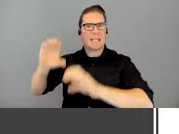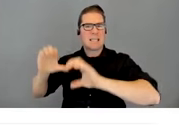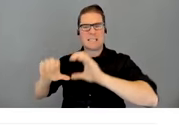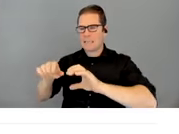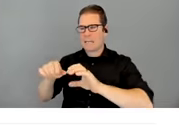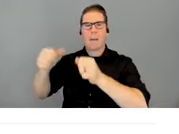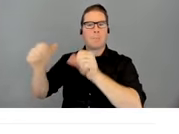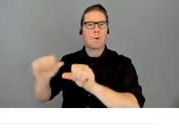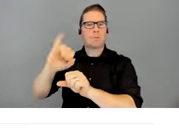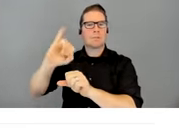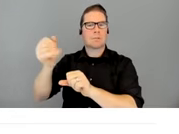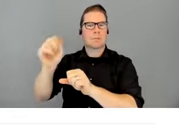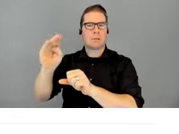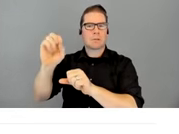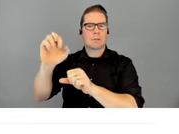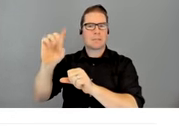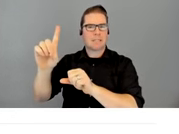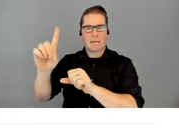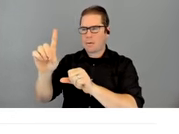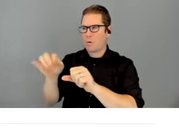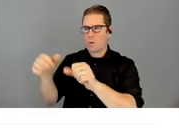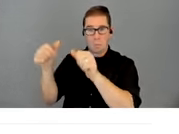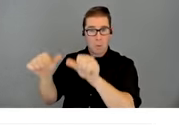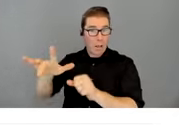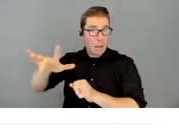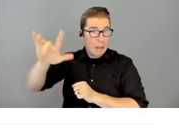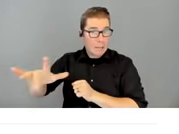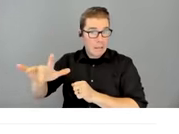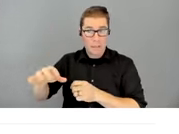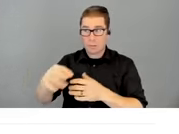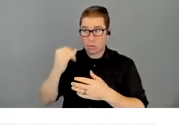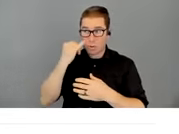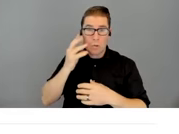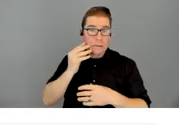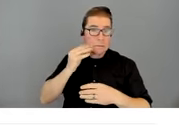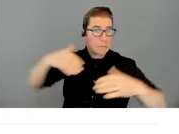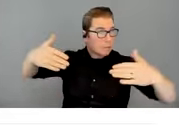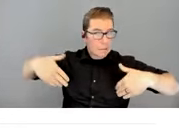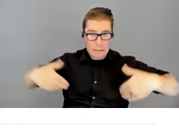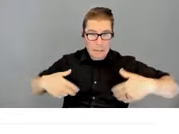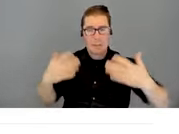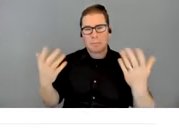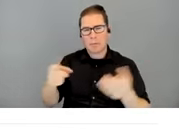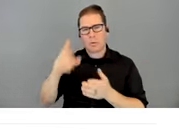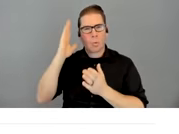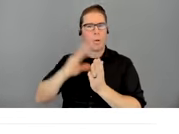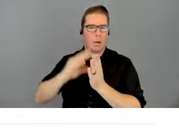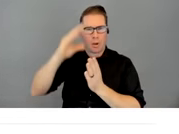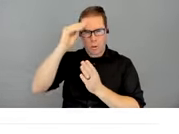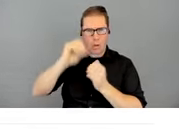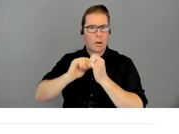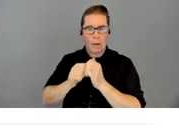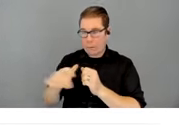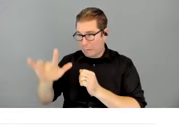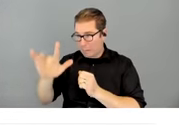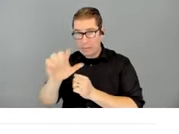you to our Jamboard. And if you've never used a Jamboard before, you're going to learn how to use that and maybe want to use